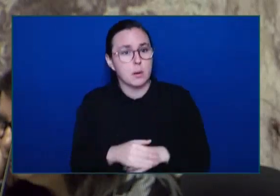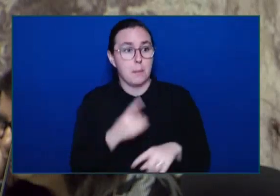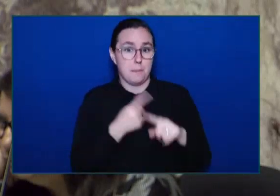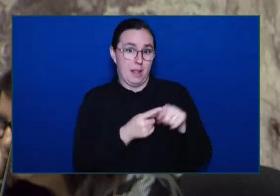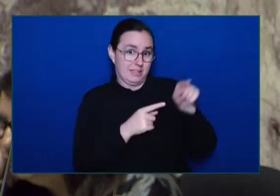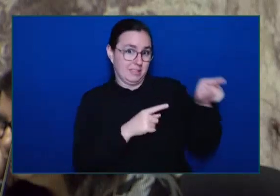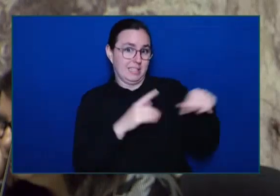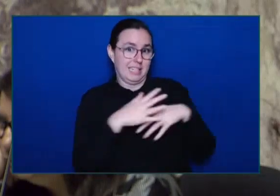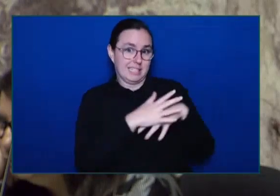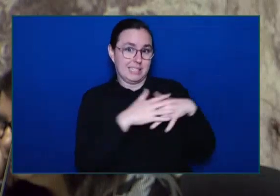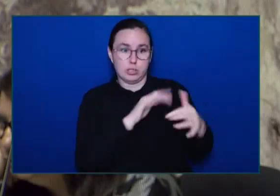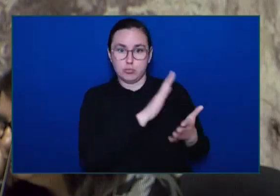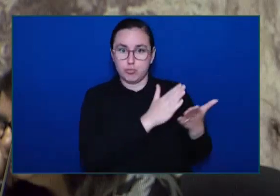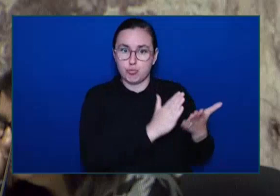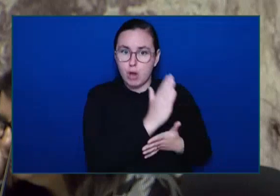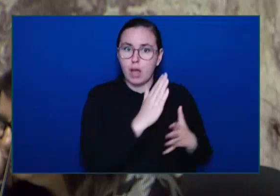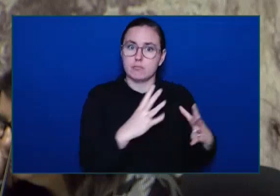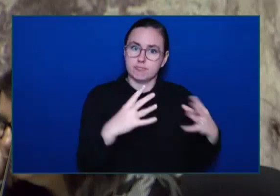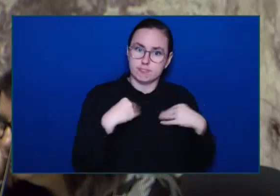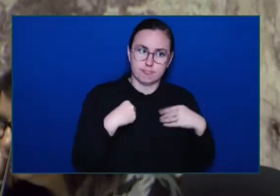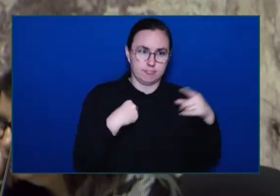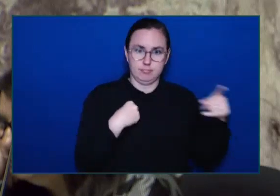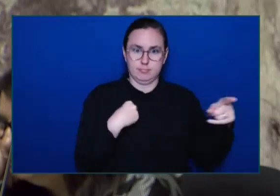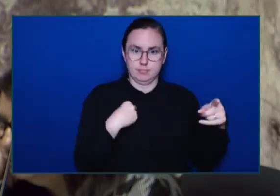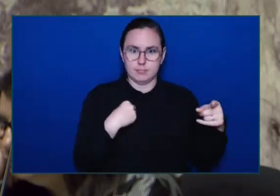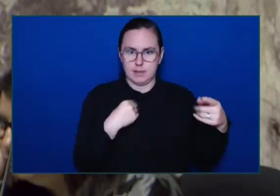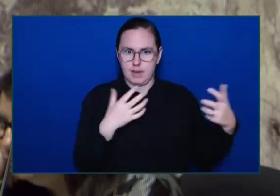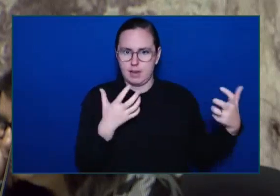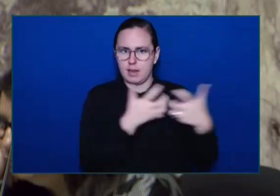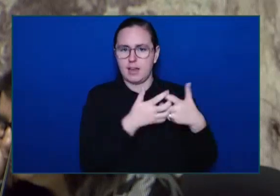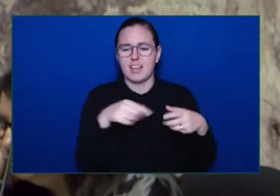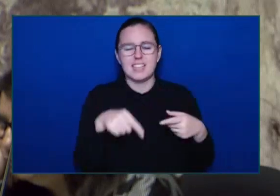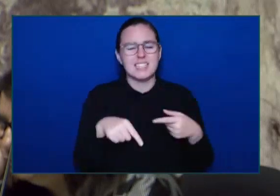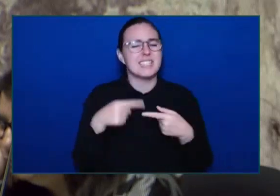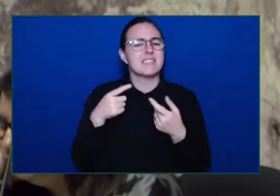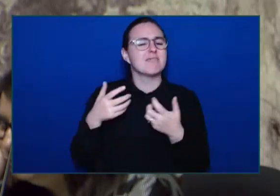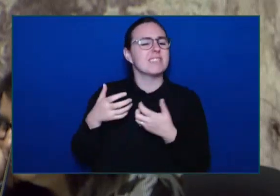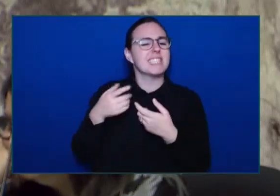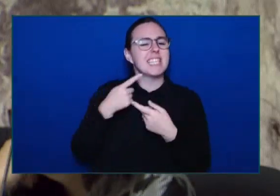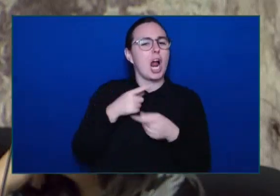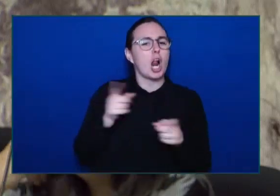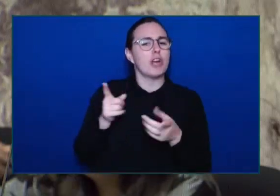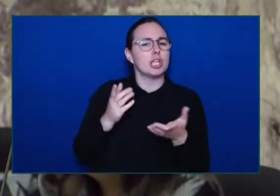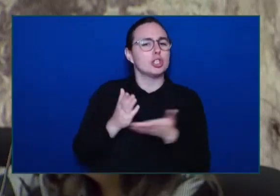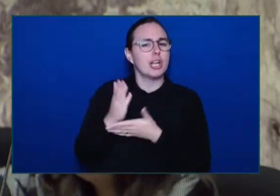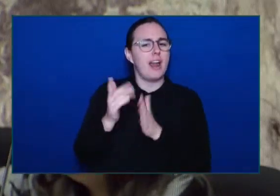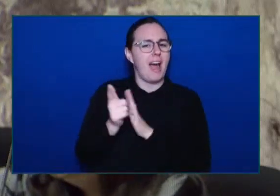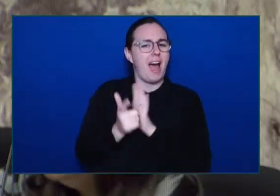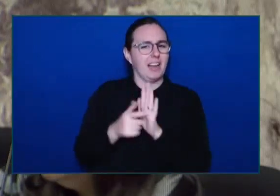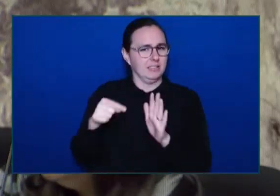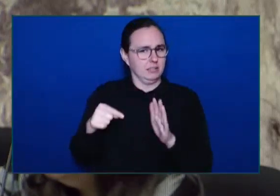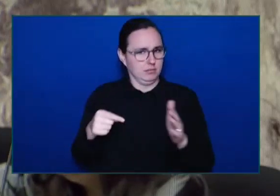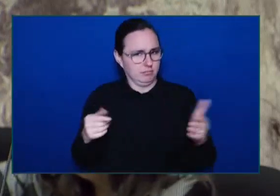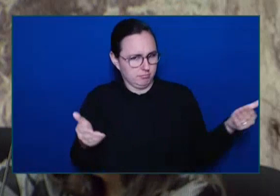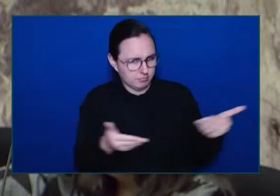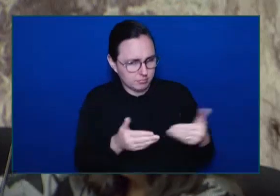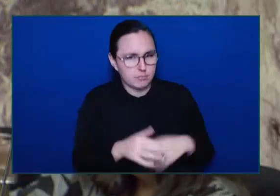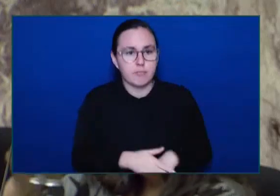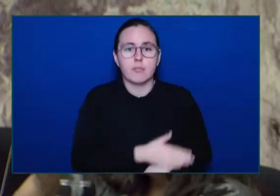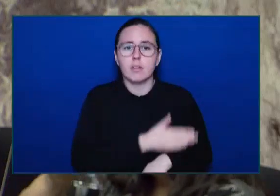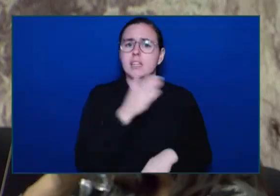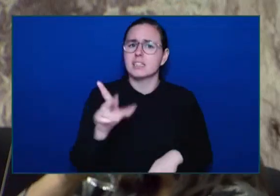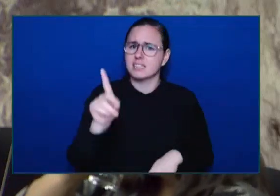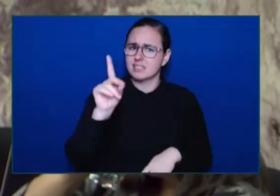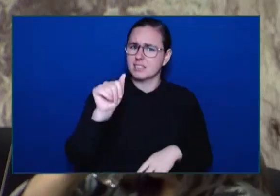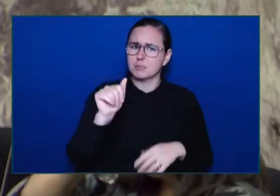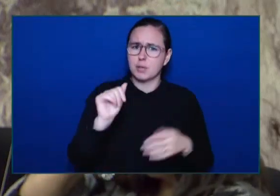Speaker. I've met with the Disability Collaborative. There were 17 groups represented on there. I continue to meet with